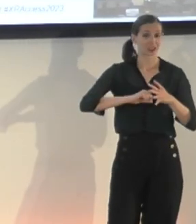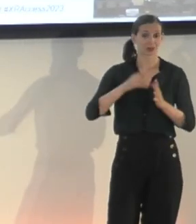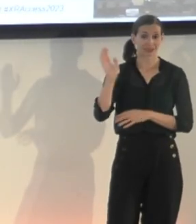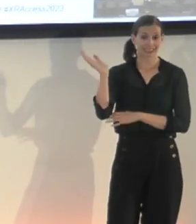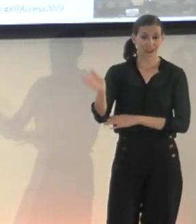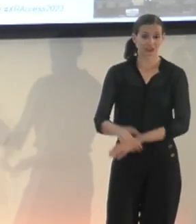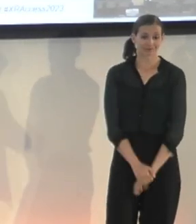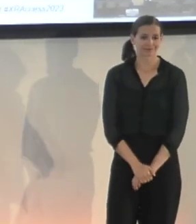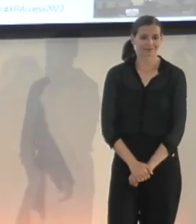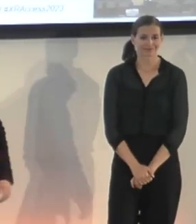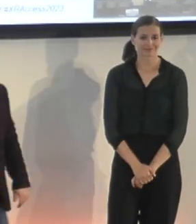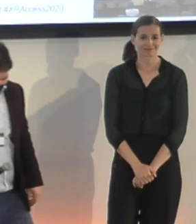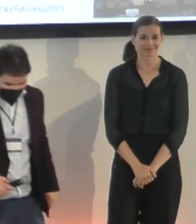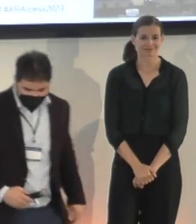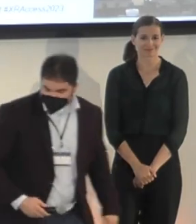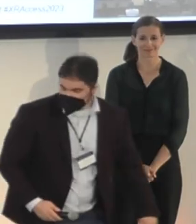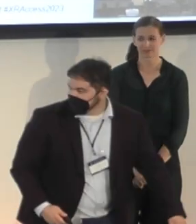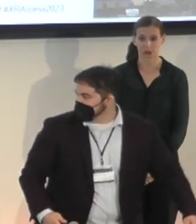Thank you.